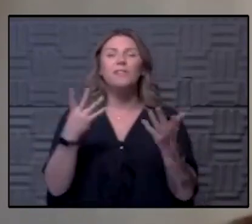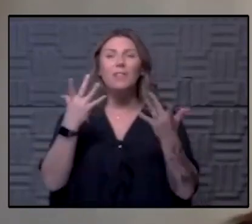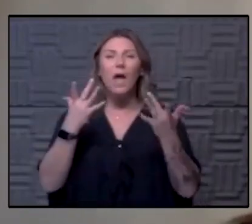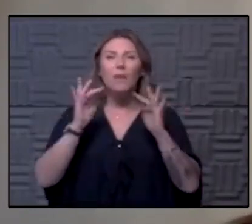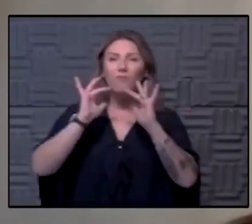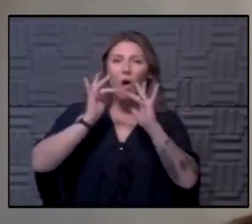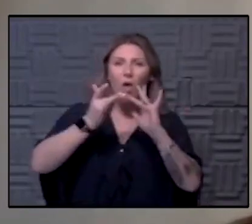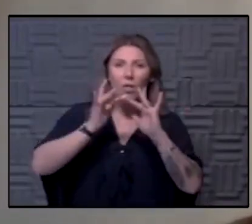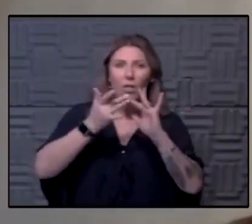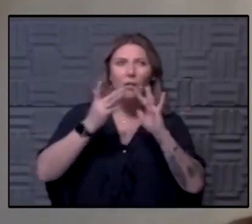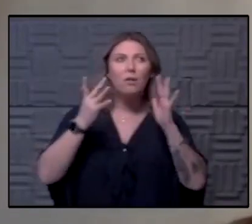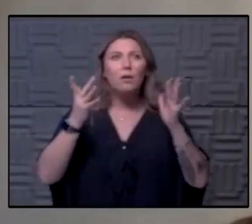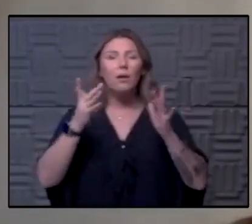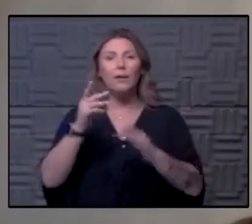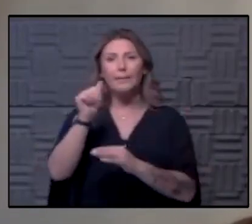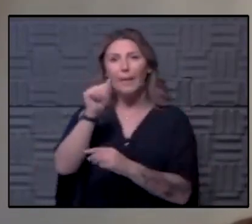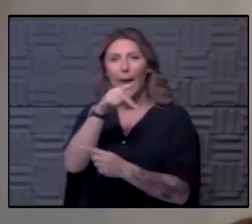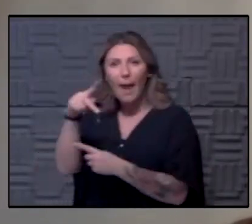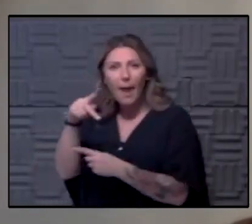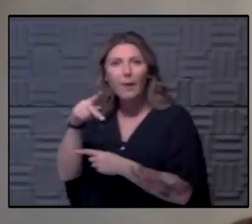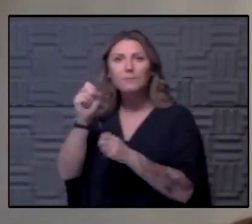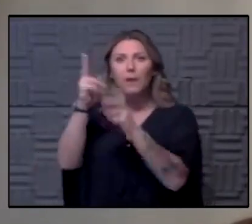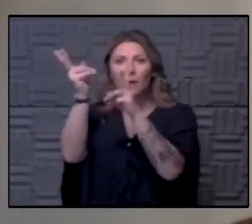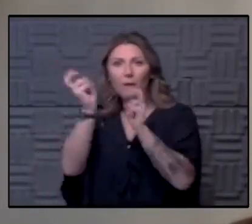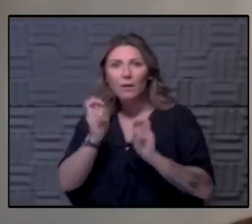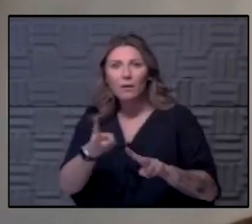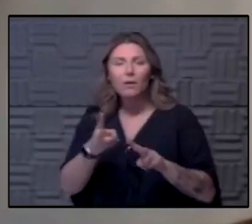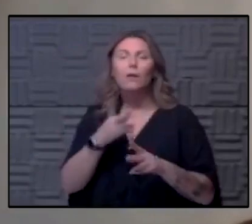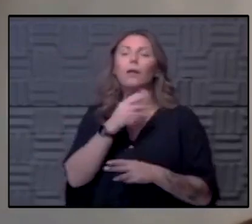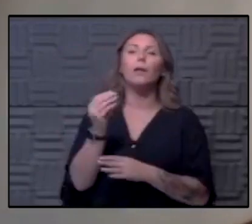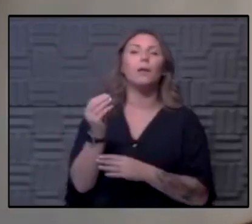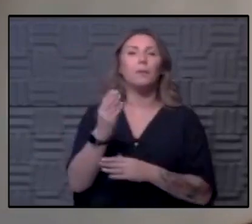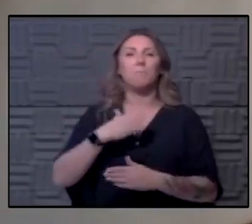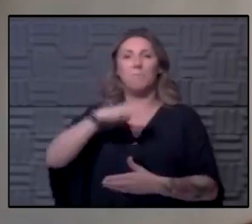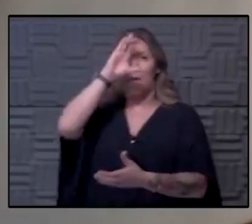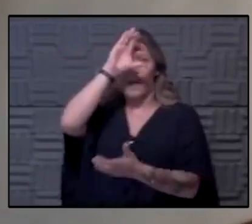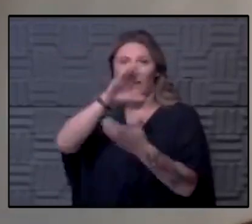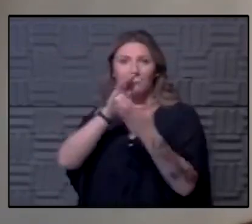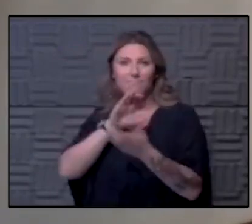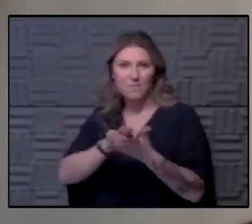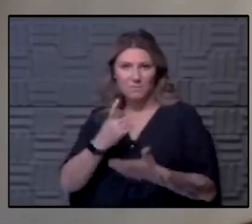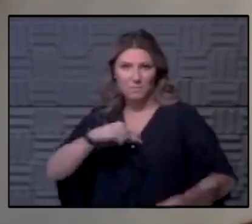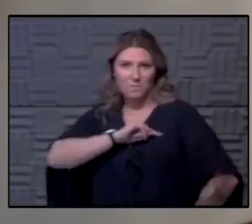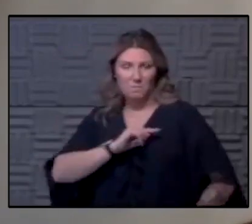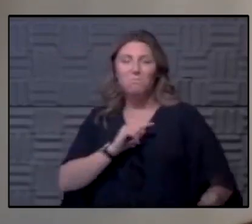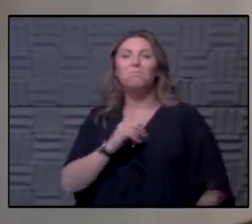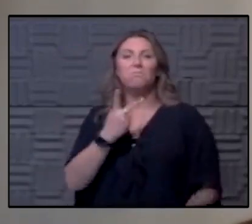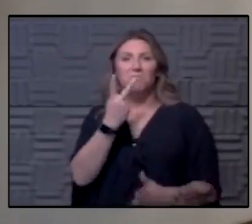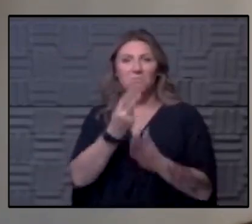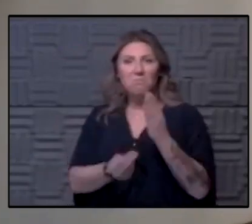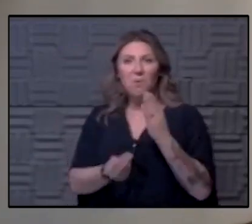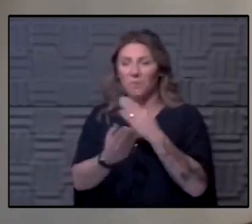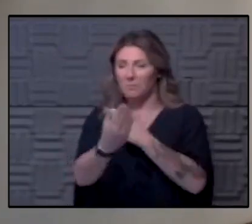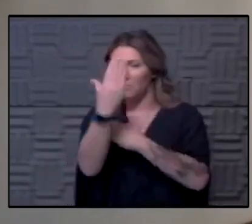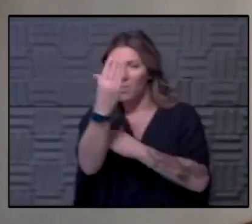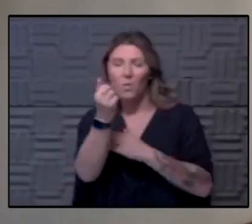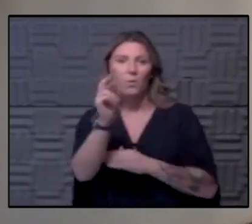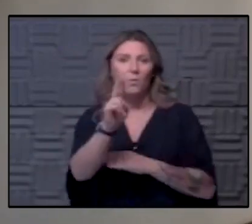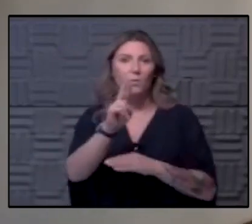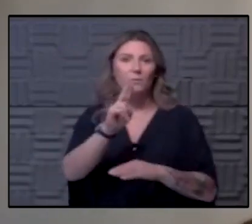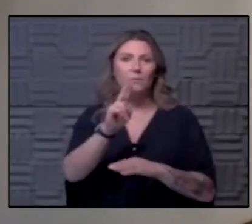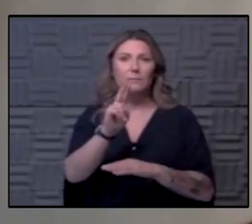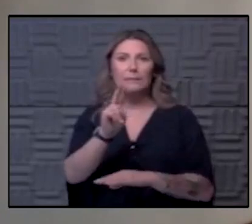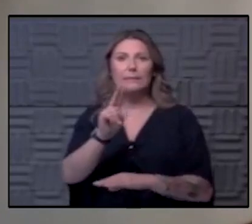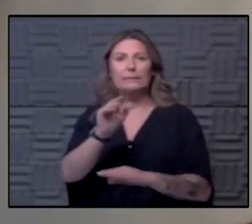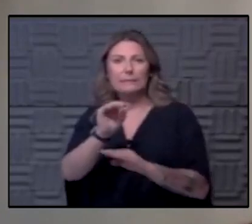online apps for meditation, and my husband and I actually either in the morning or in the